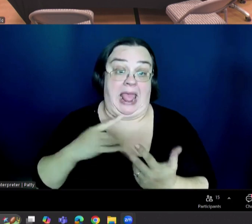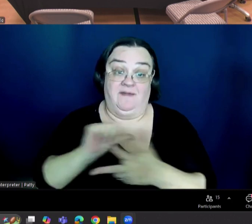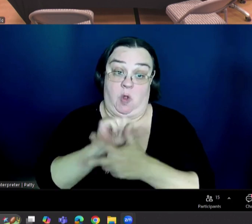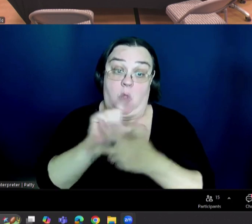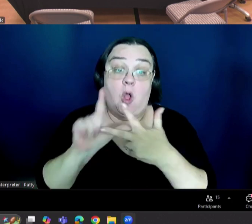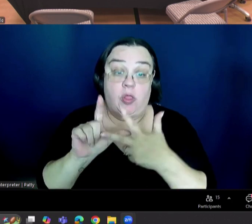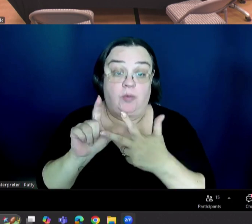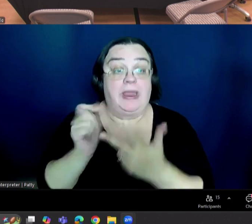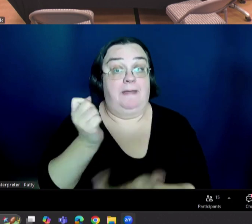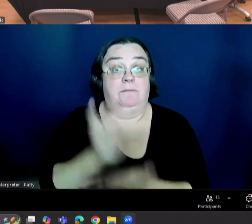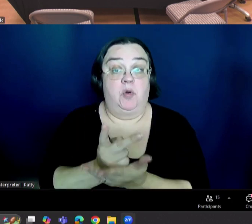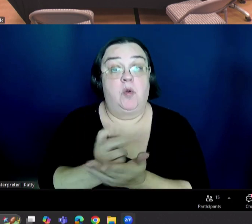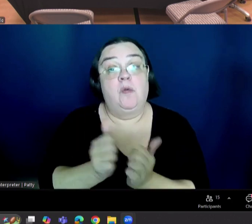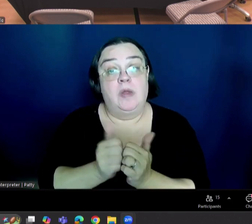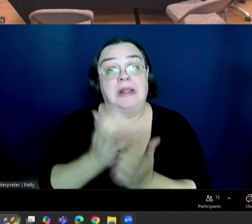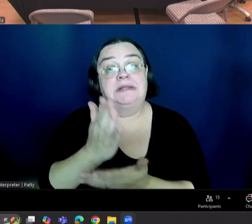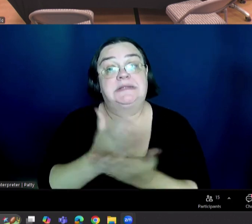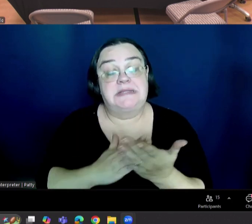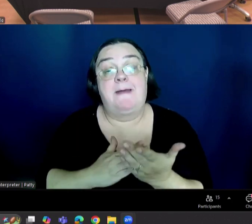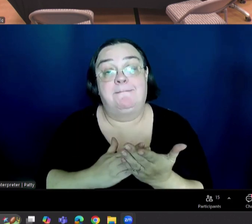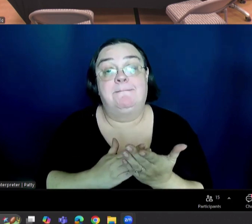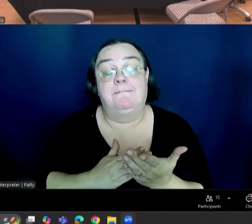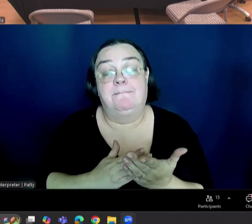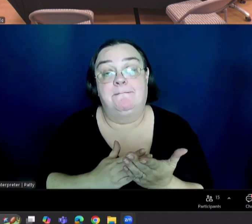approved with some of the,